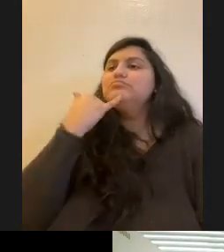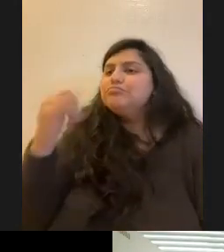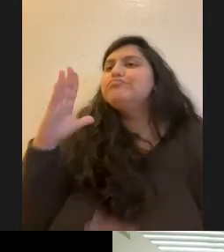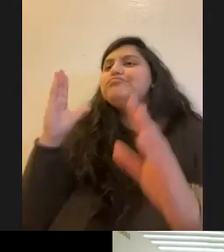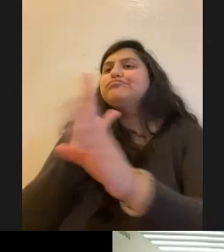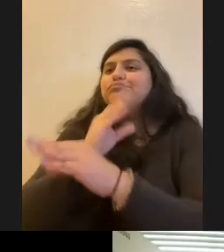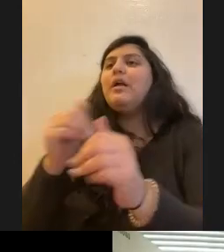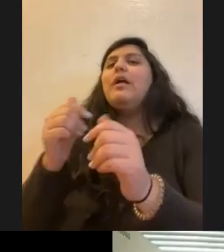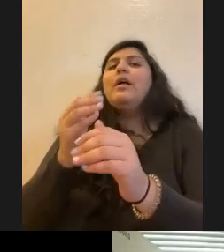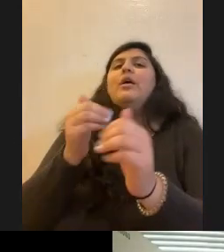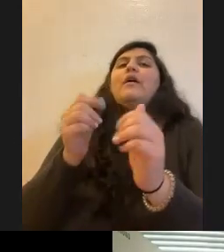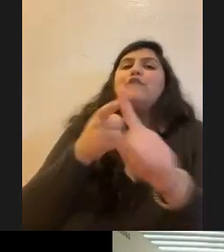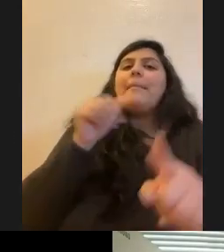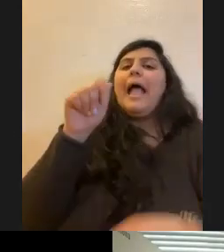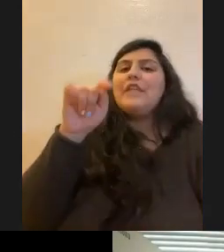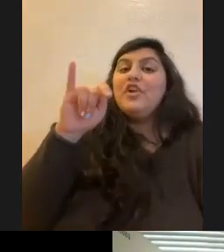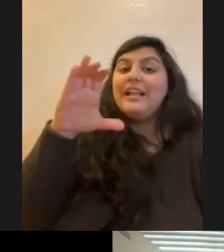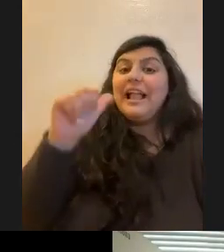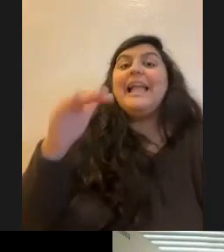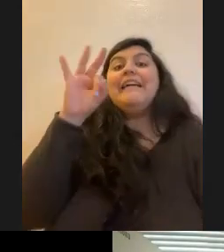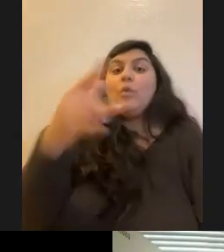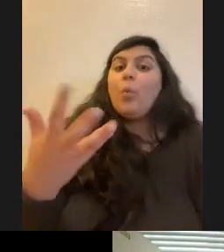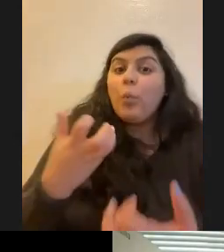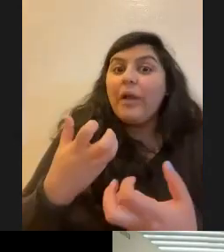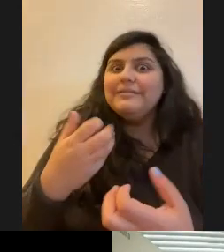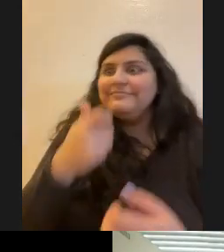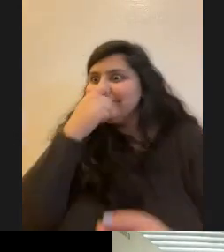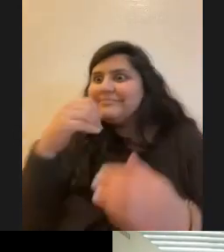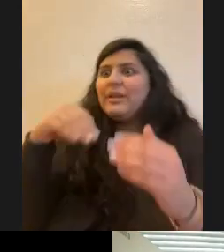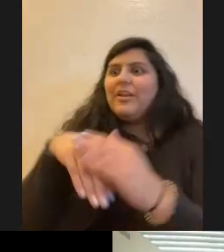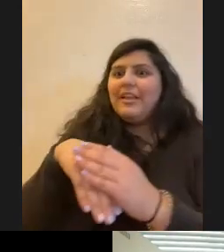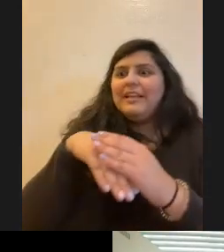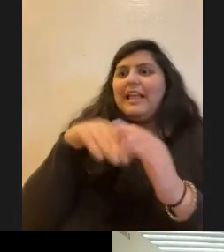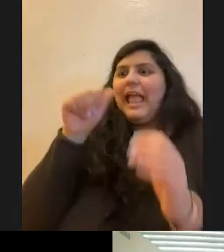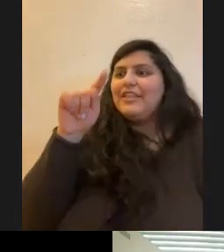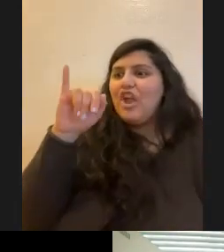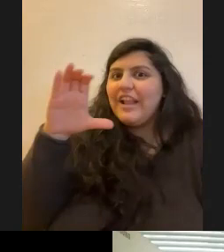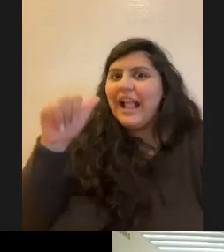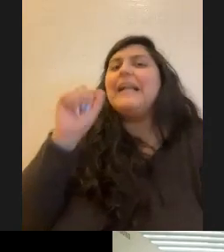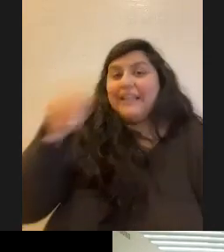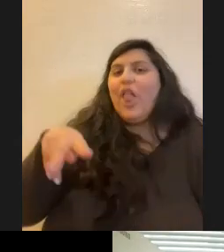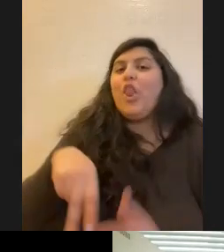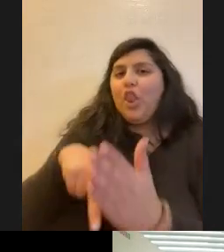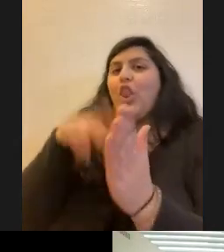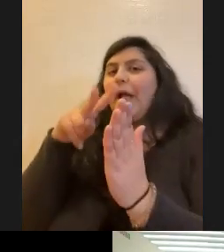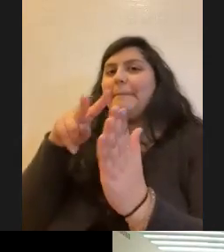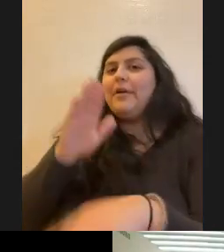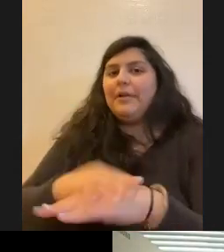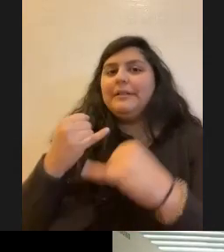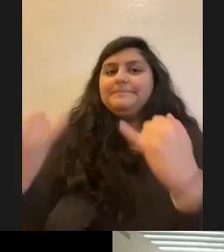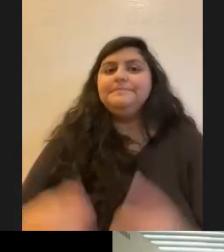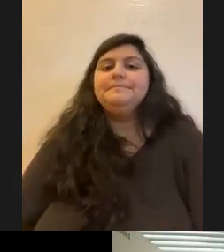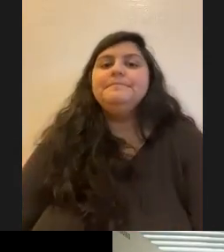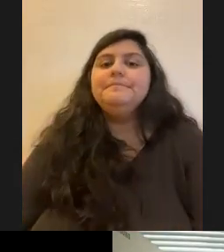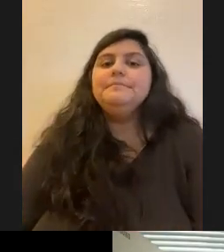outreach programs. So if people are more interested in specifically Antarctic stuff, I recommend looking them up. But yeah,